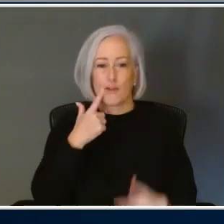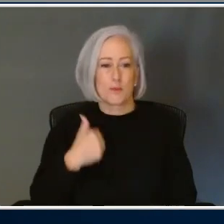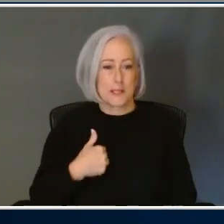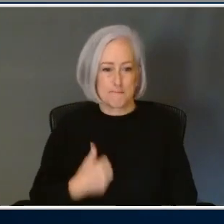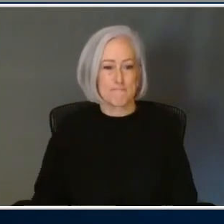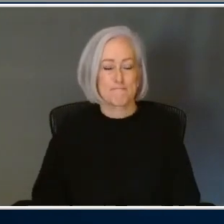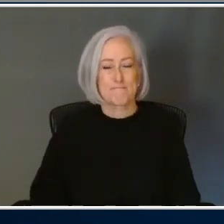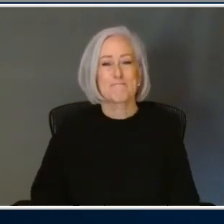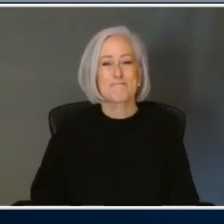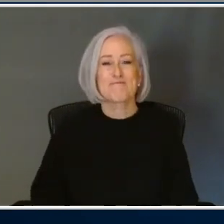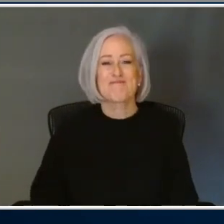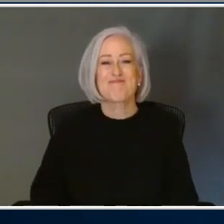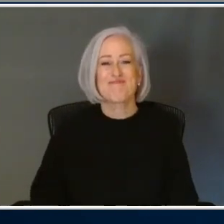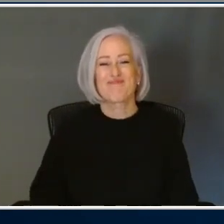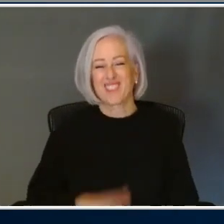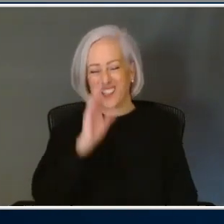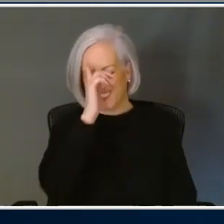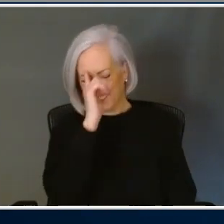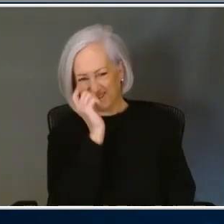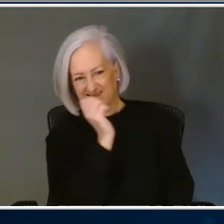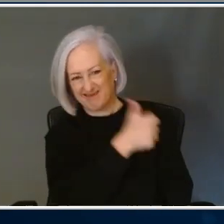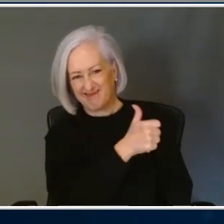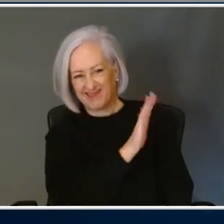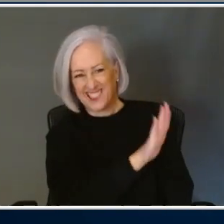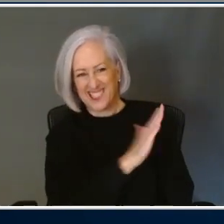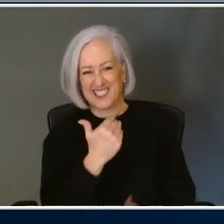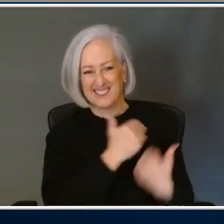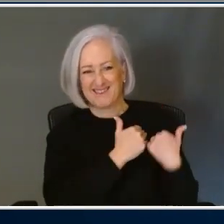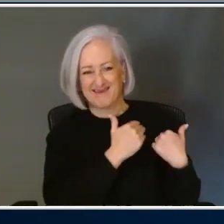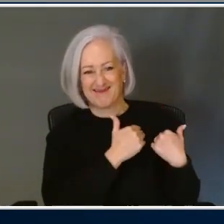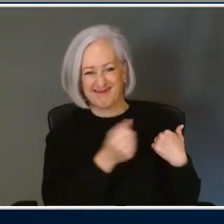Leave it up to Dr. Ebersol to do all that, right? That's okay.